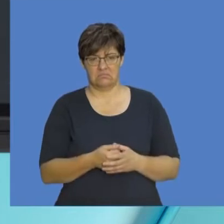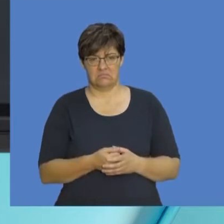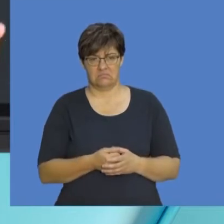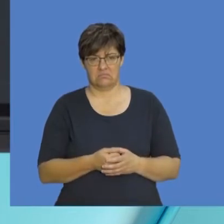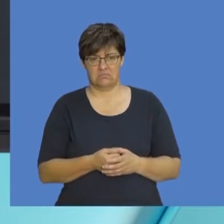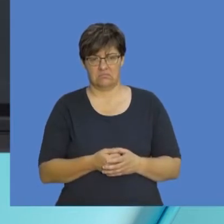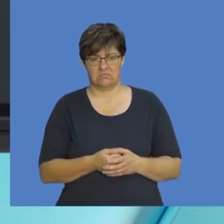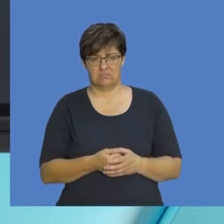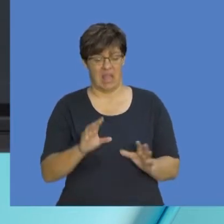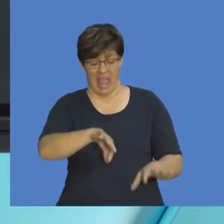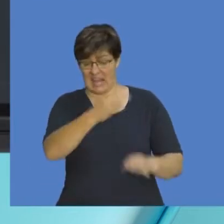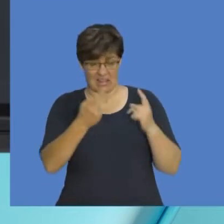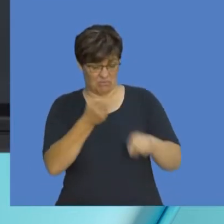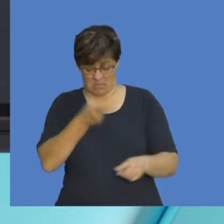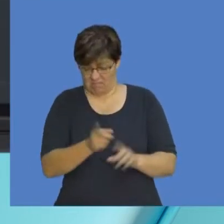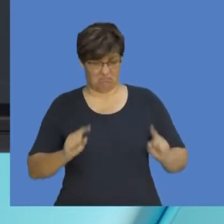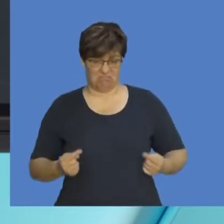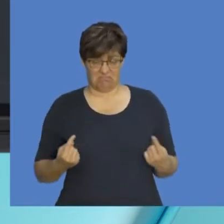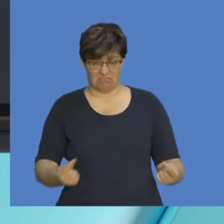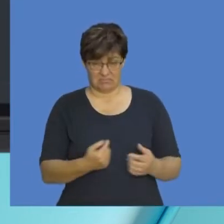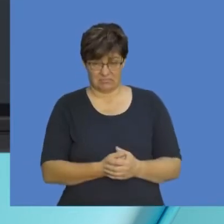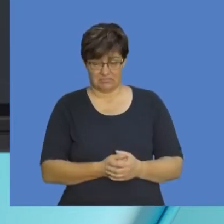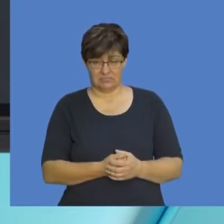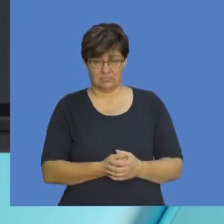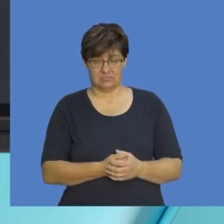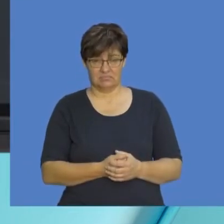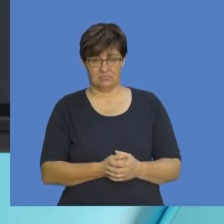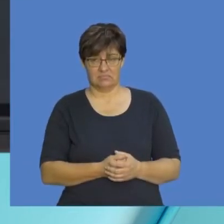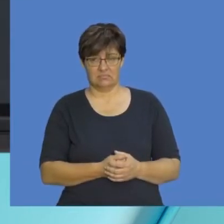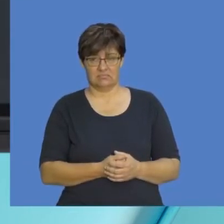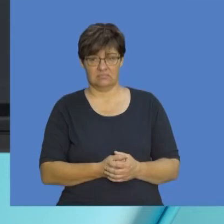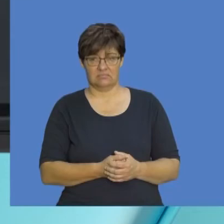can make any analysis from that. Okay.